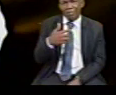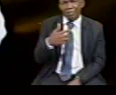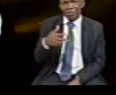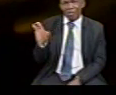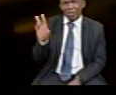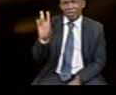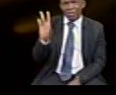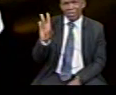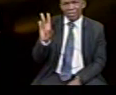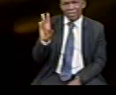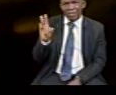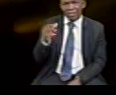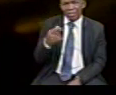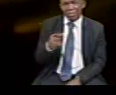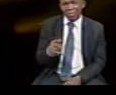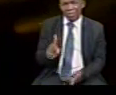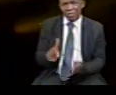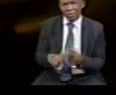17 to